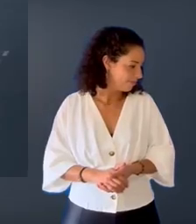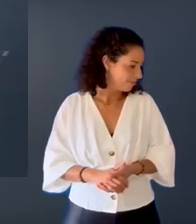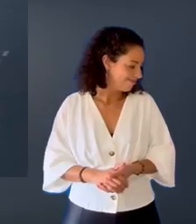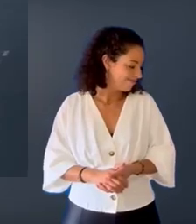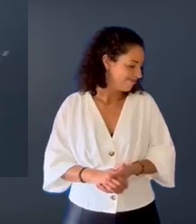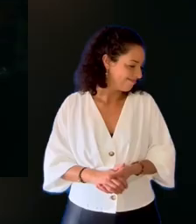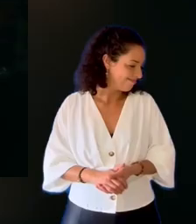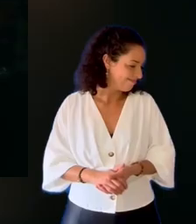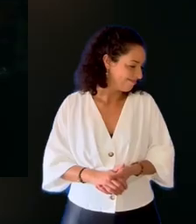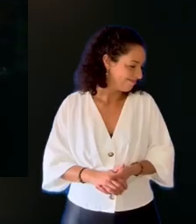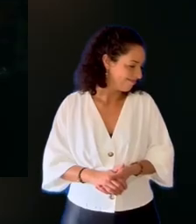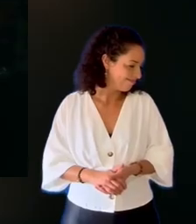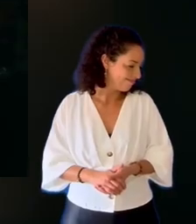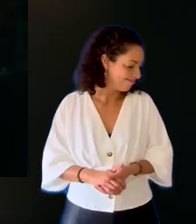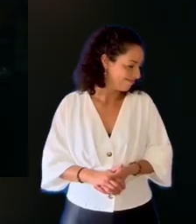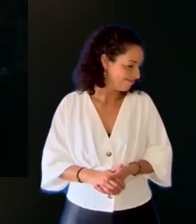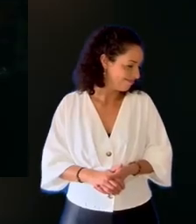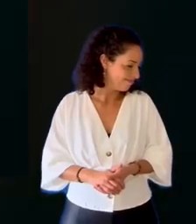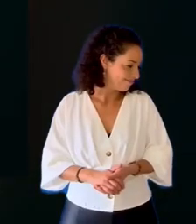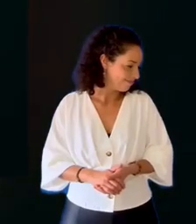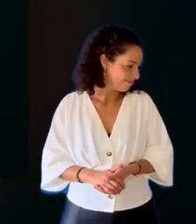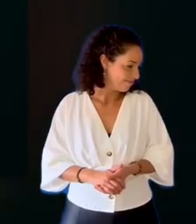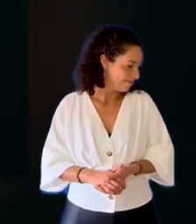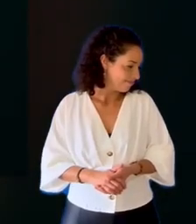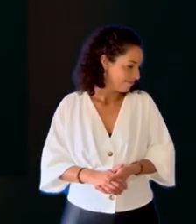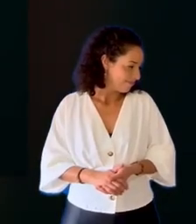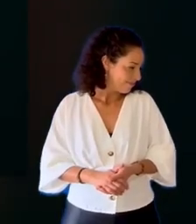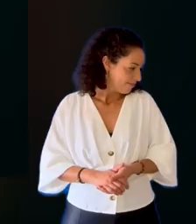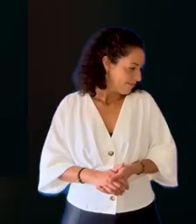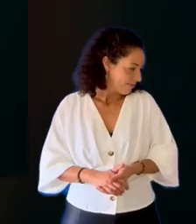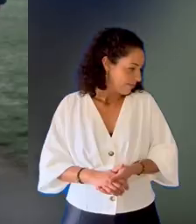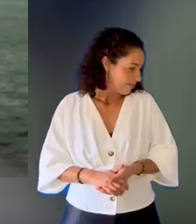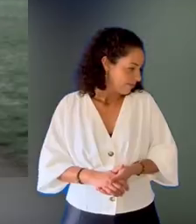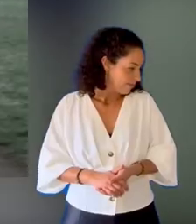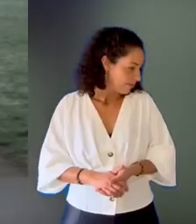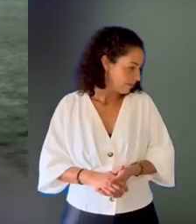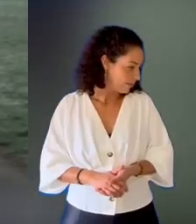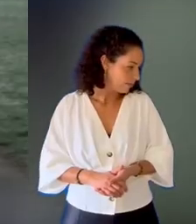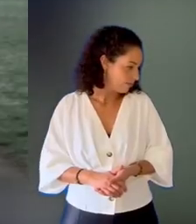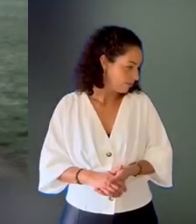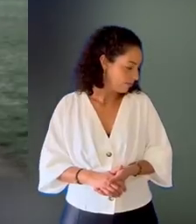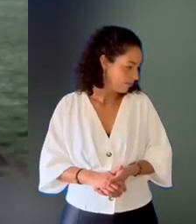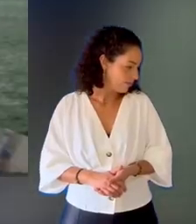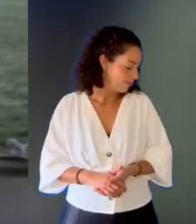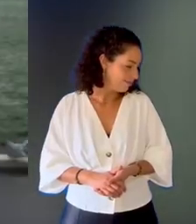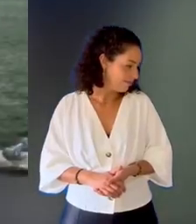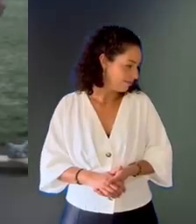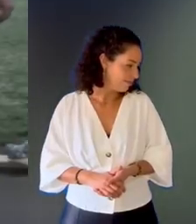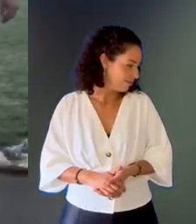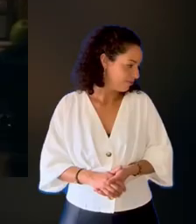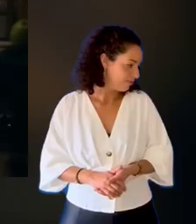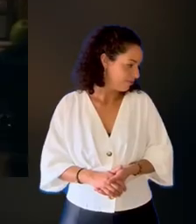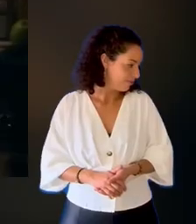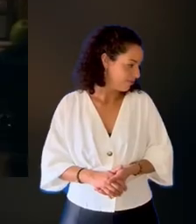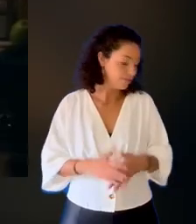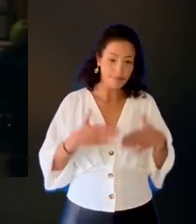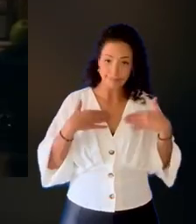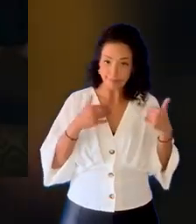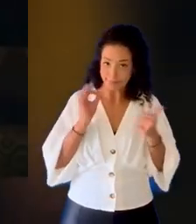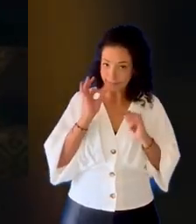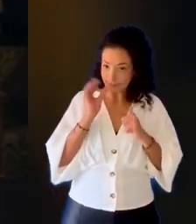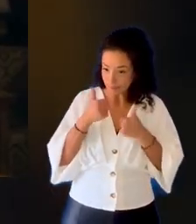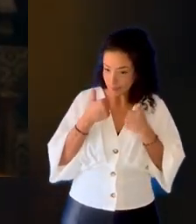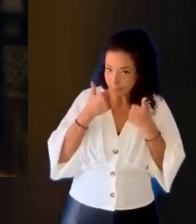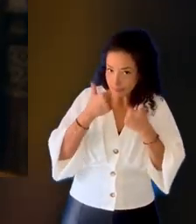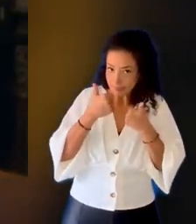Always, I know you'll be at my show watching. Waiting. How did it